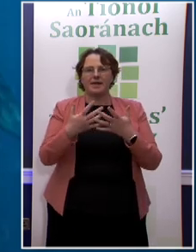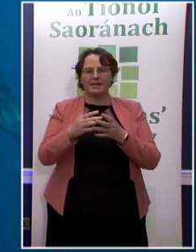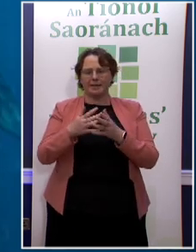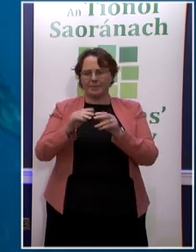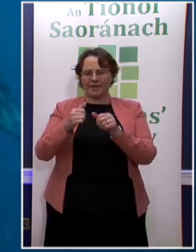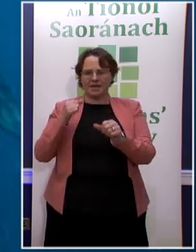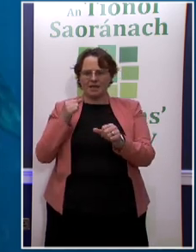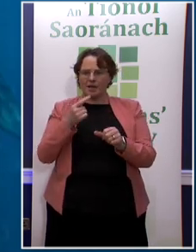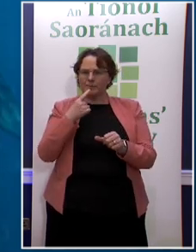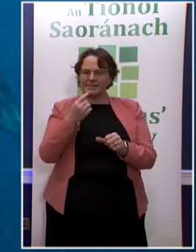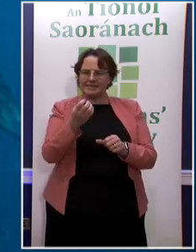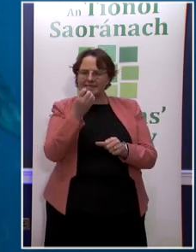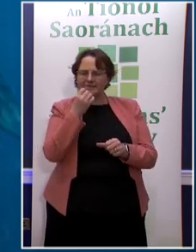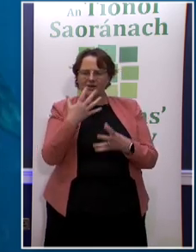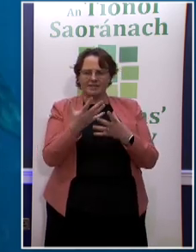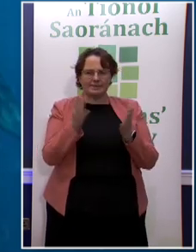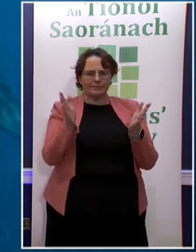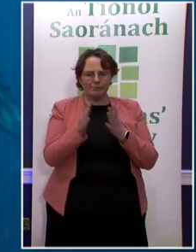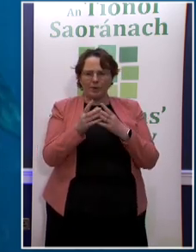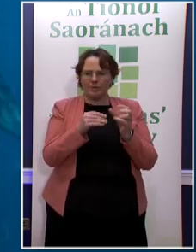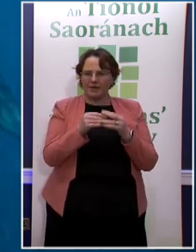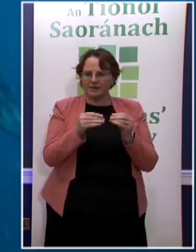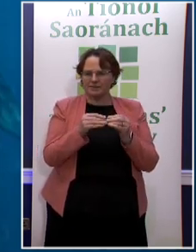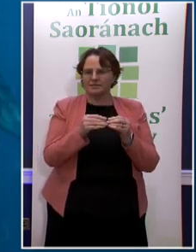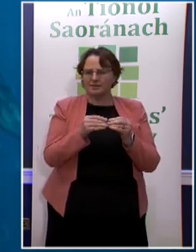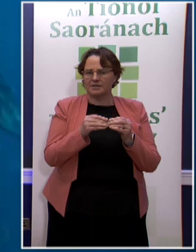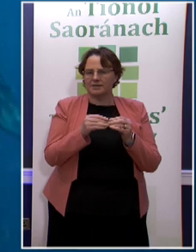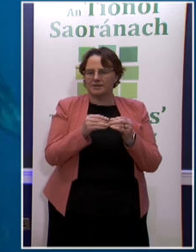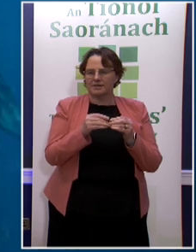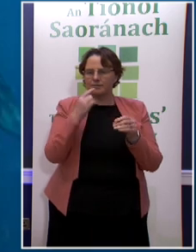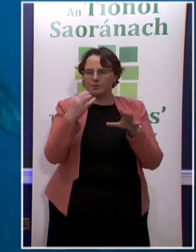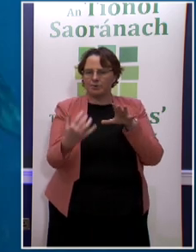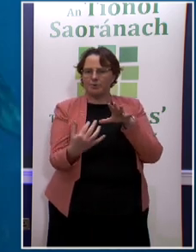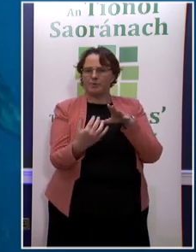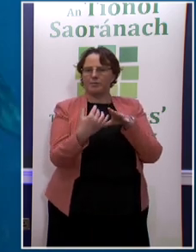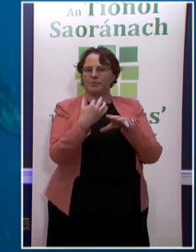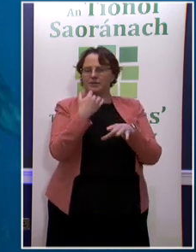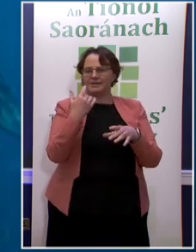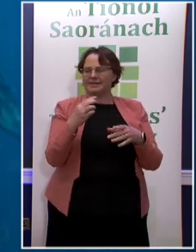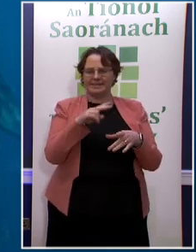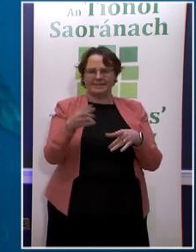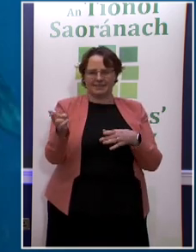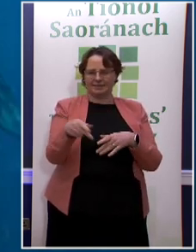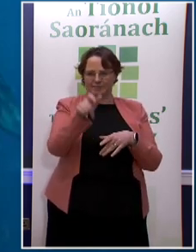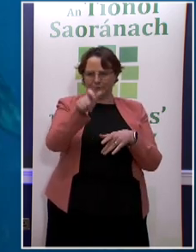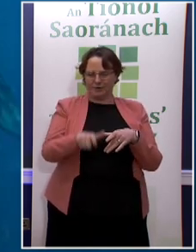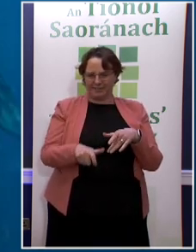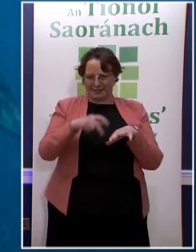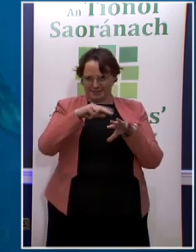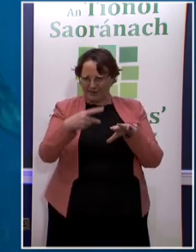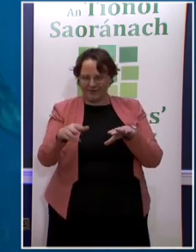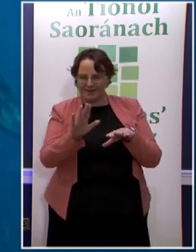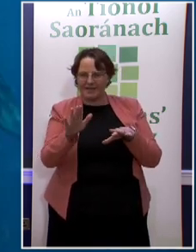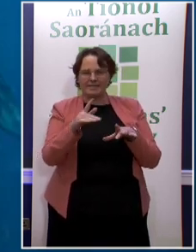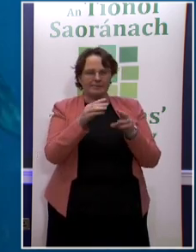feeds on very tiny things. So these guys, that mouth is not about to swallow up a diver. It's engulfing loads and loads of microscopic